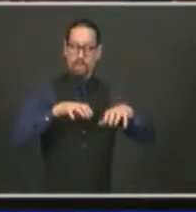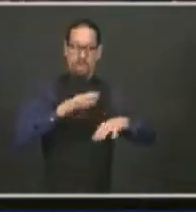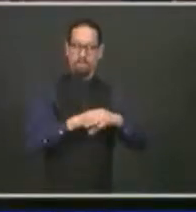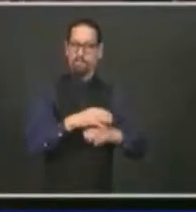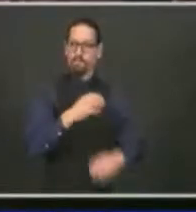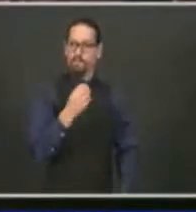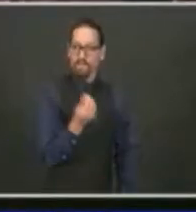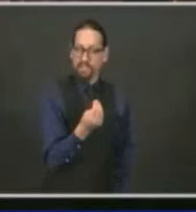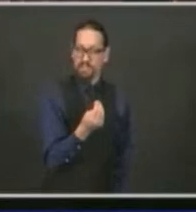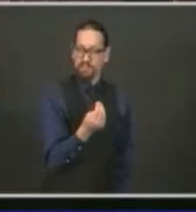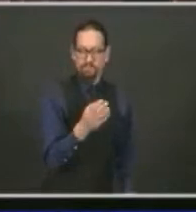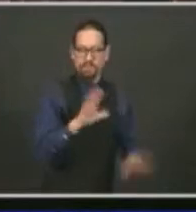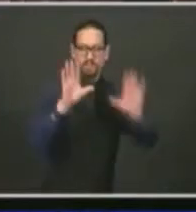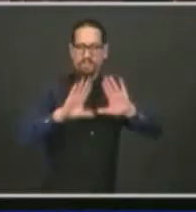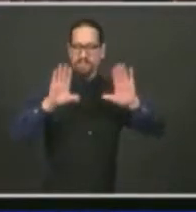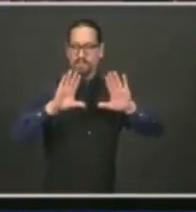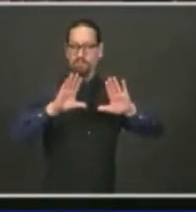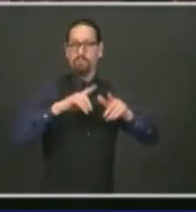themselves, so those aren't